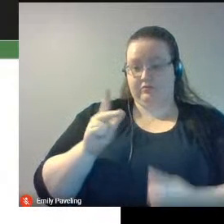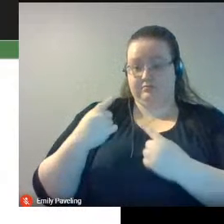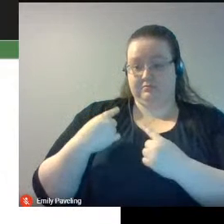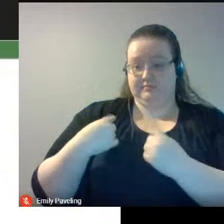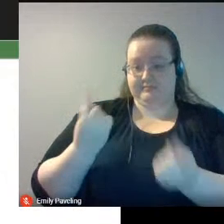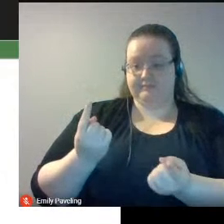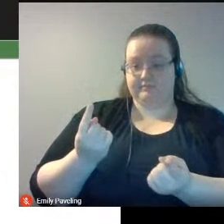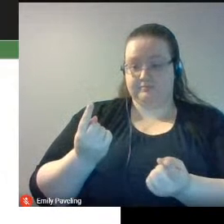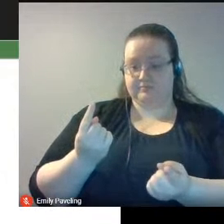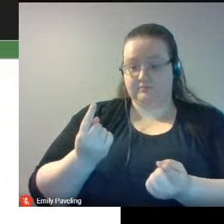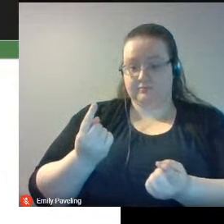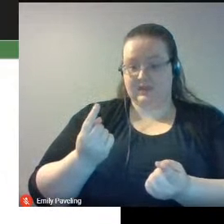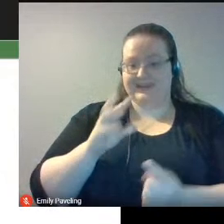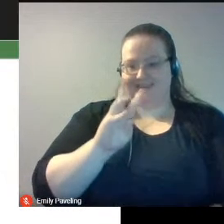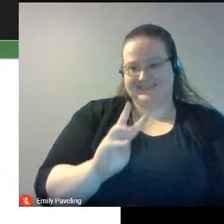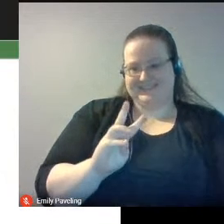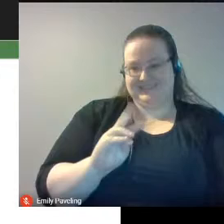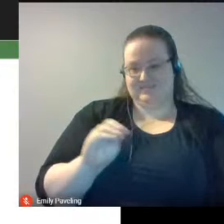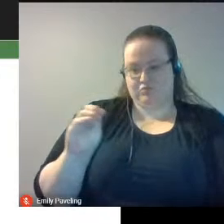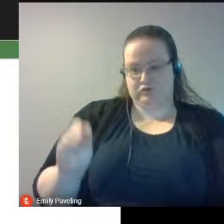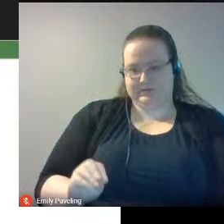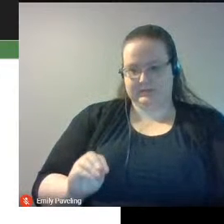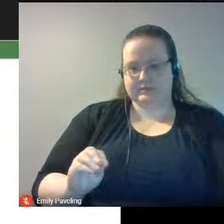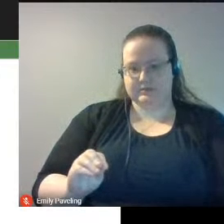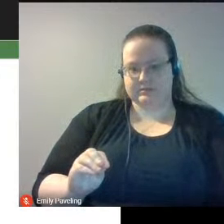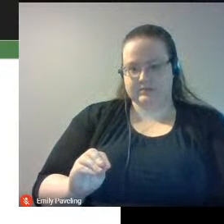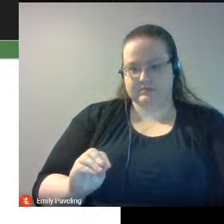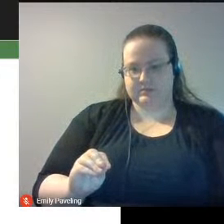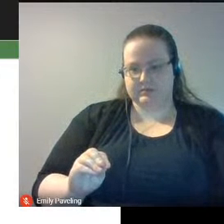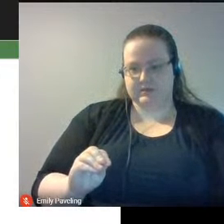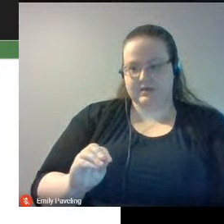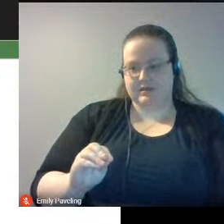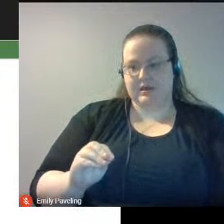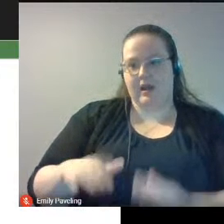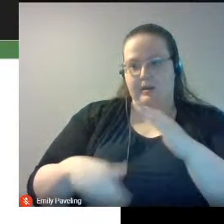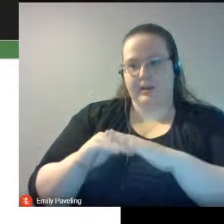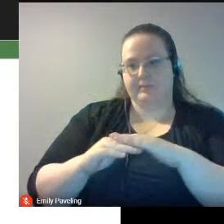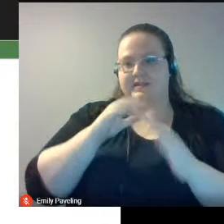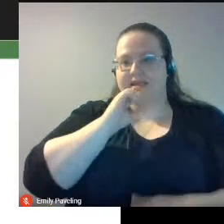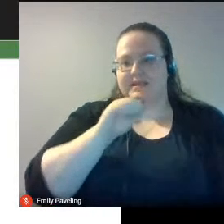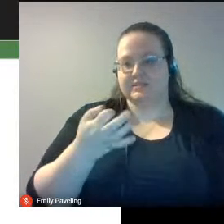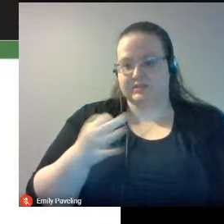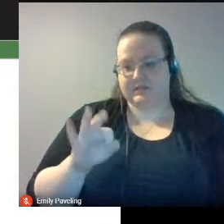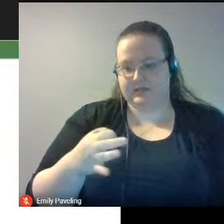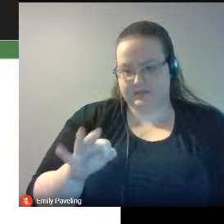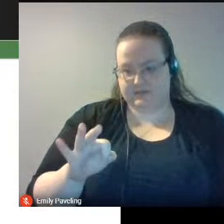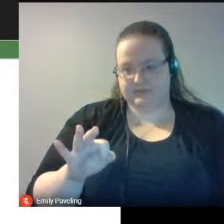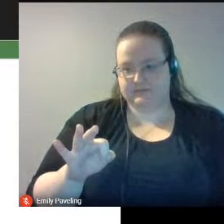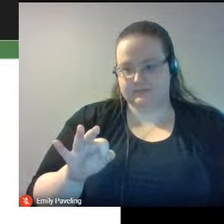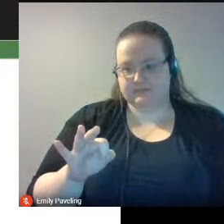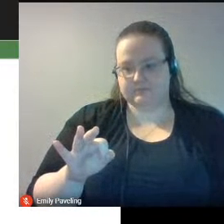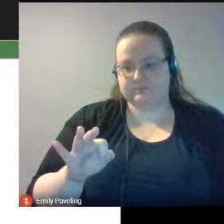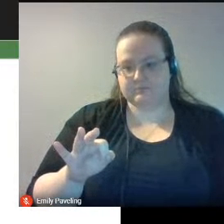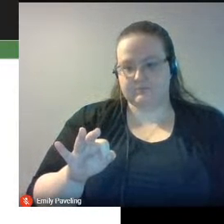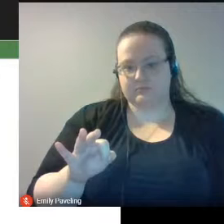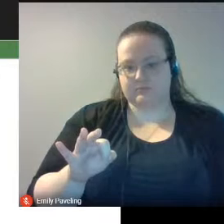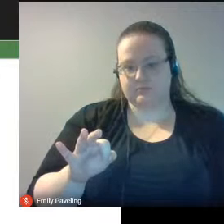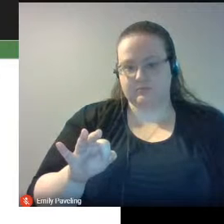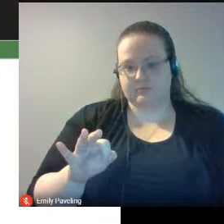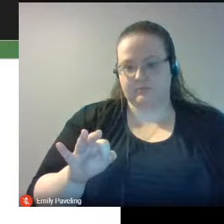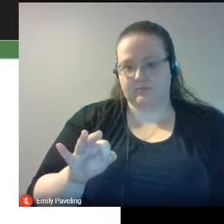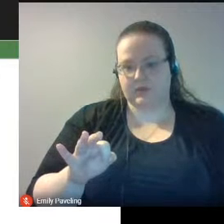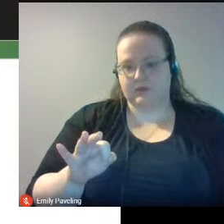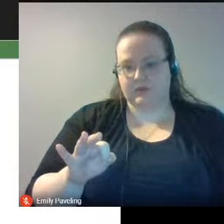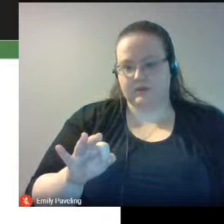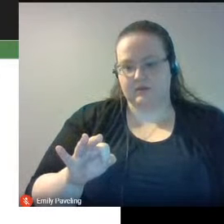of COVID-19 were aged 0 to 19. This is compared to 21% of the population